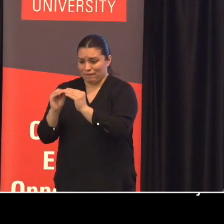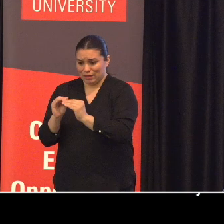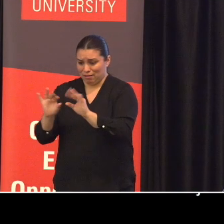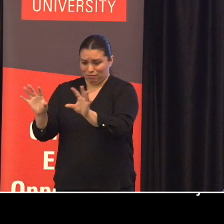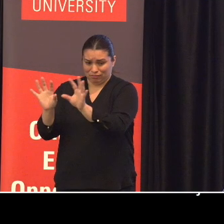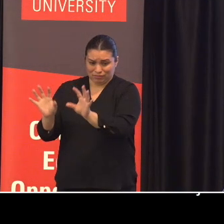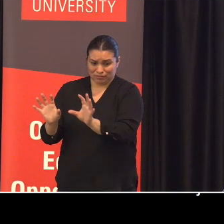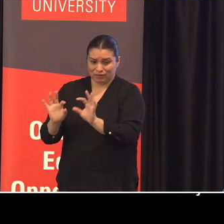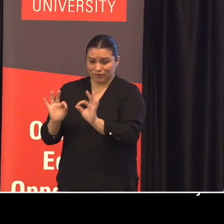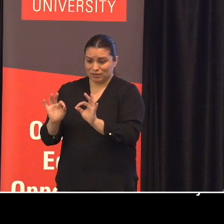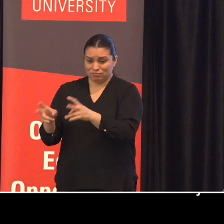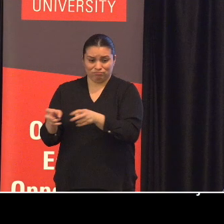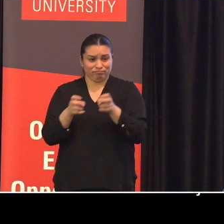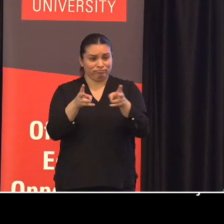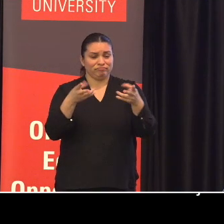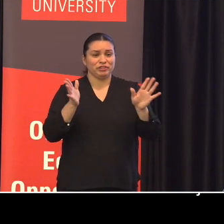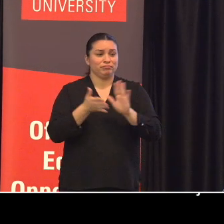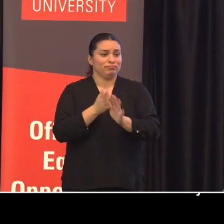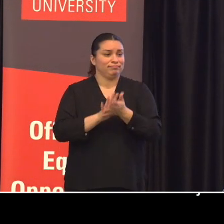Hyperlinks, the good, the bad, and the ugly.